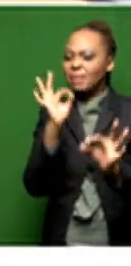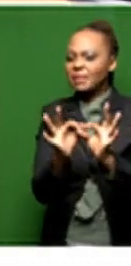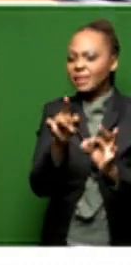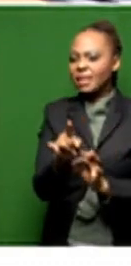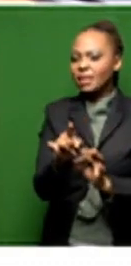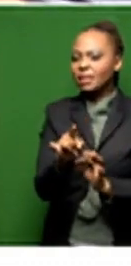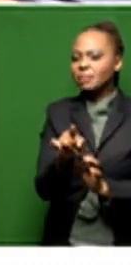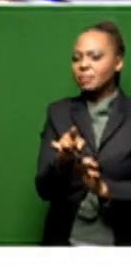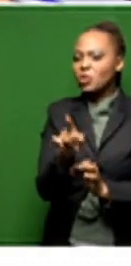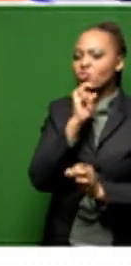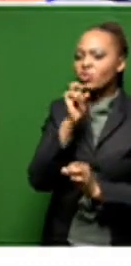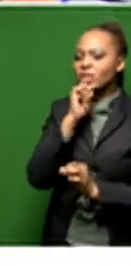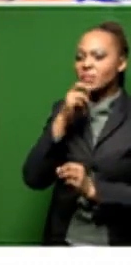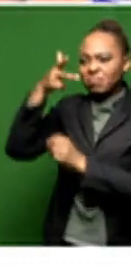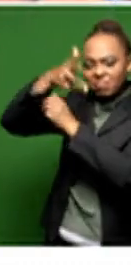certain brand?